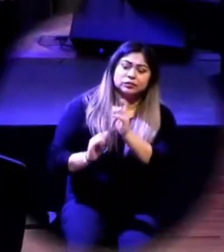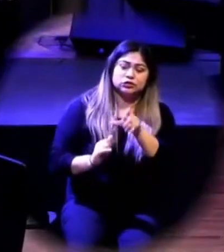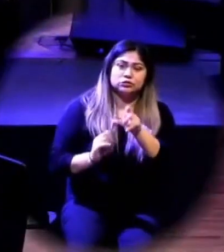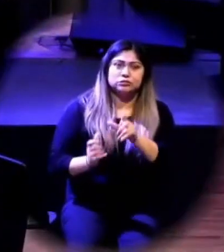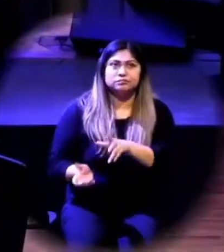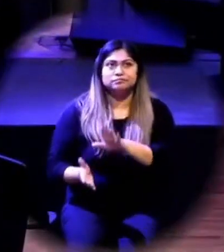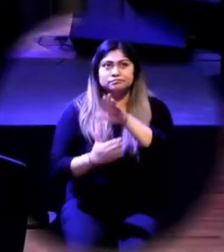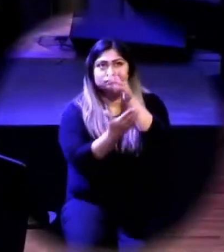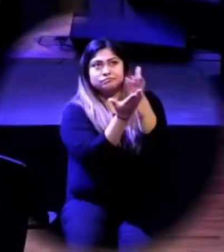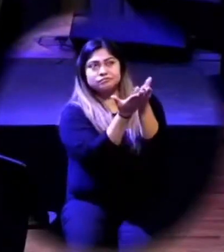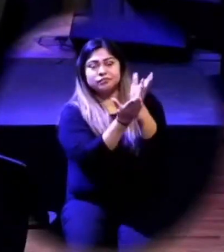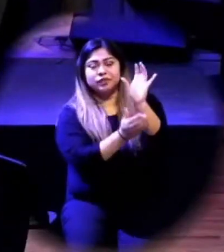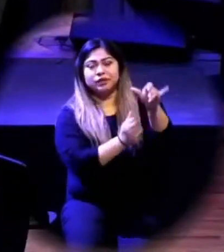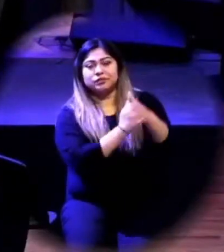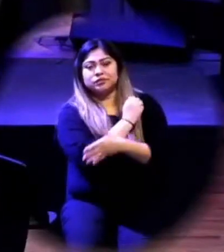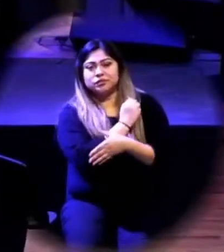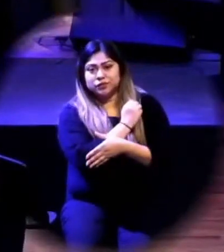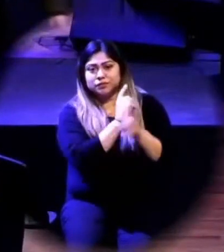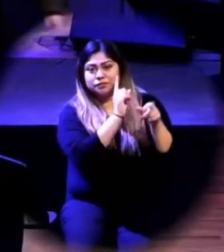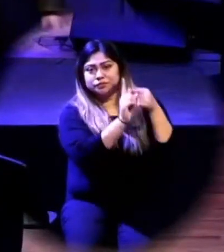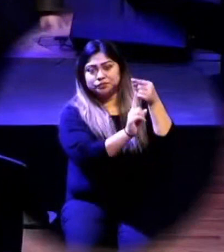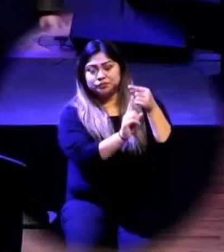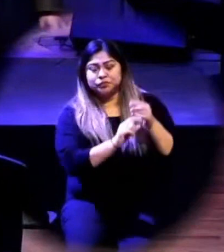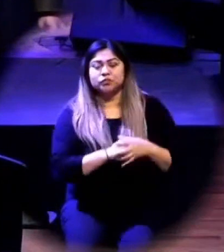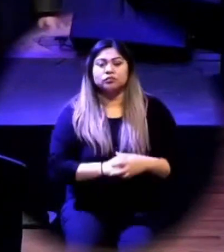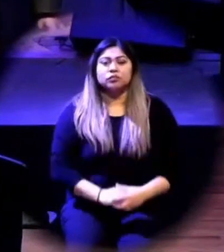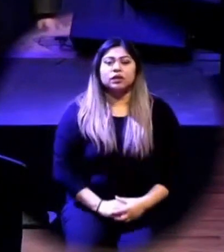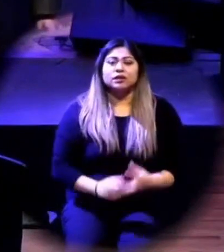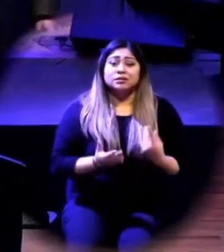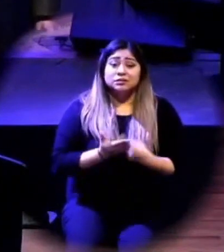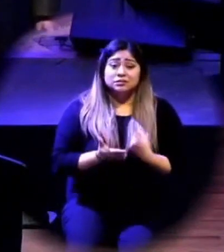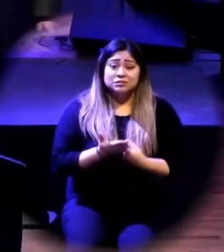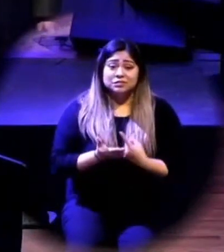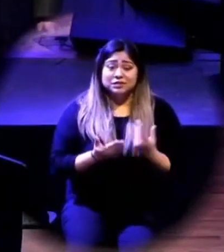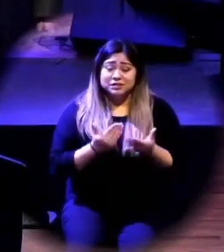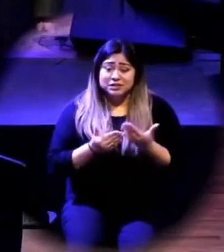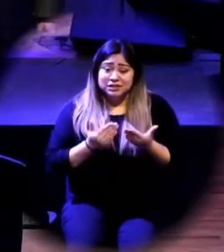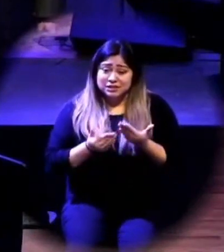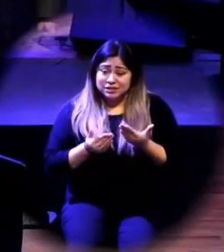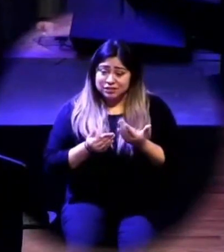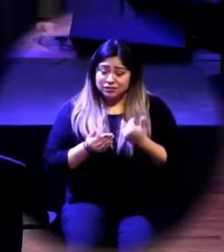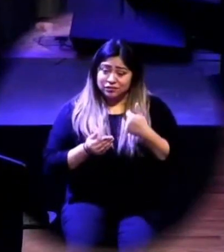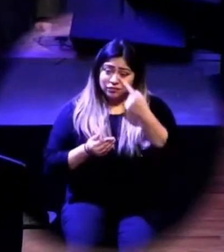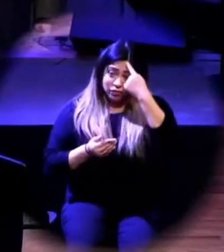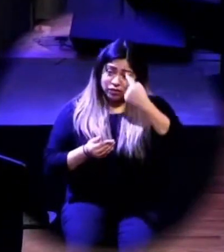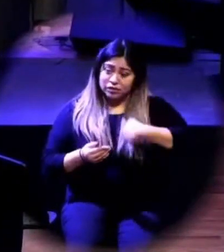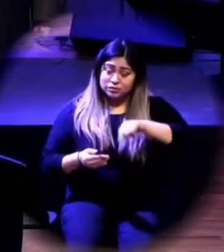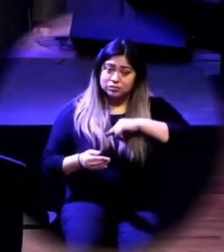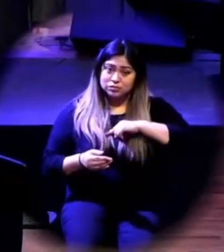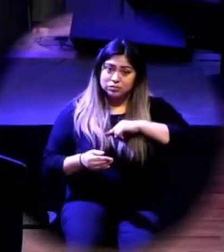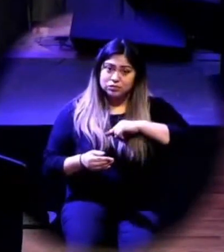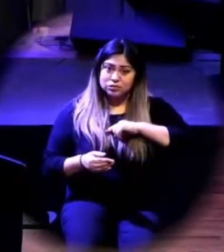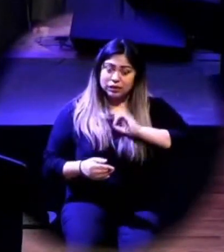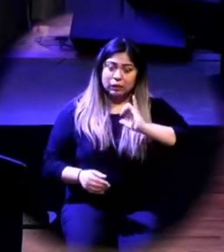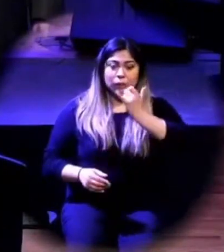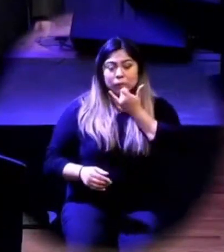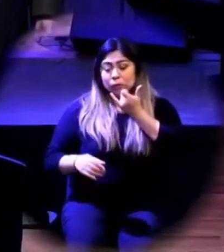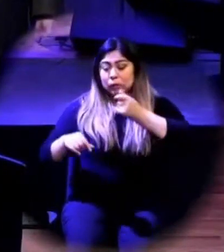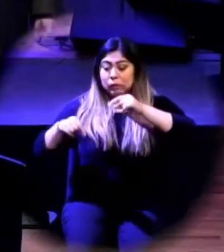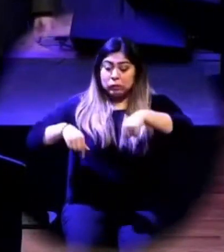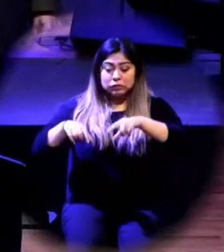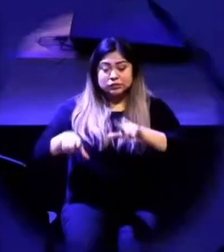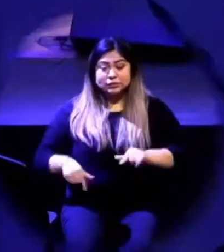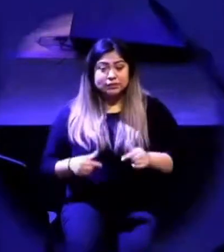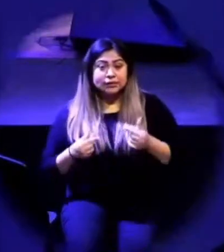plenty that it's sometimes easy for us to mistake this life for the life we were